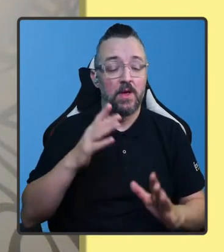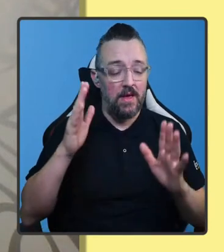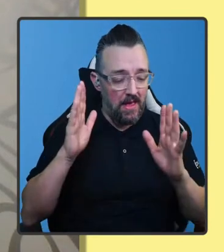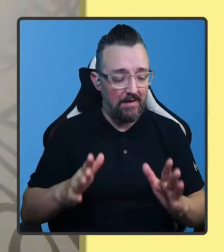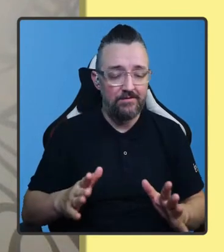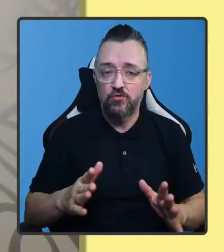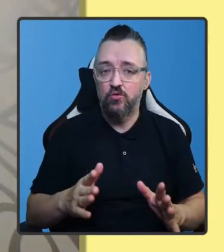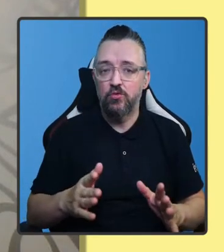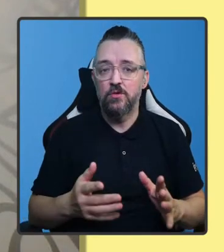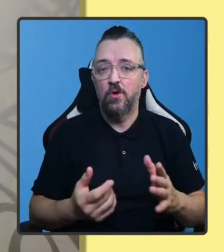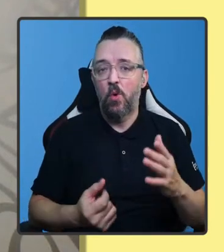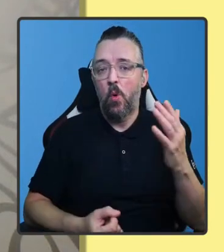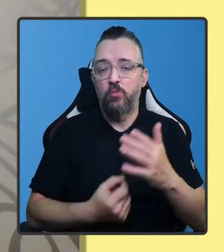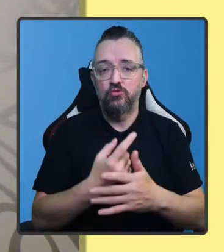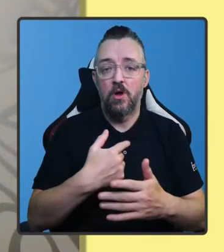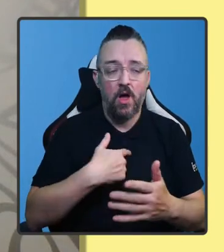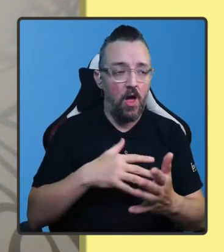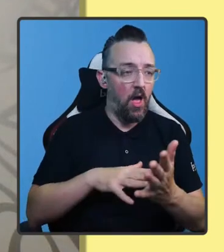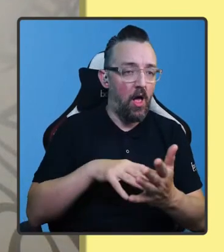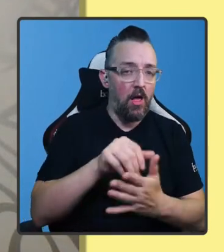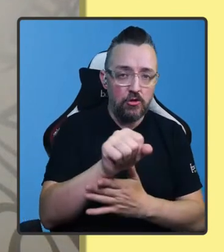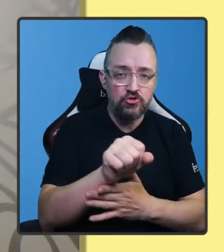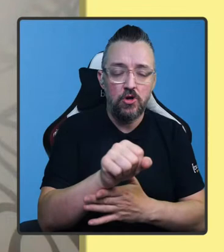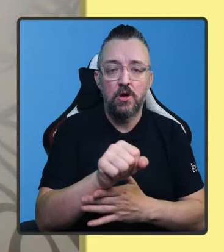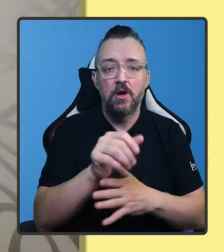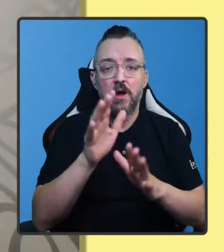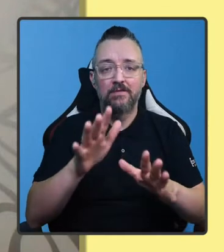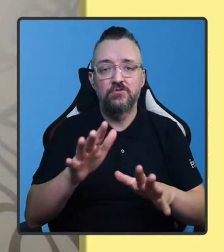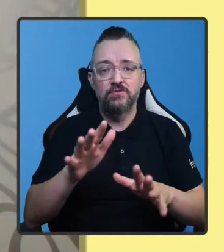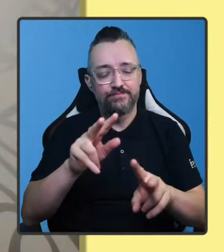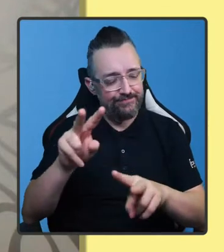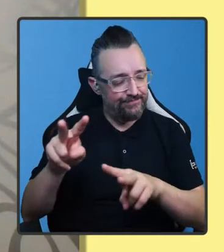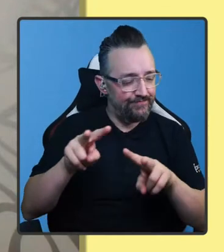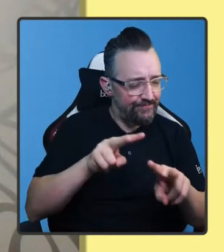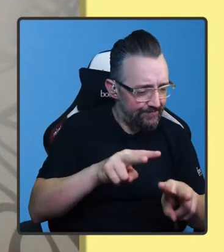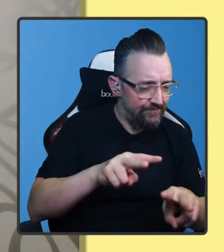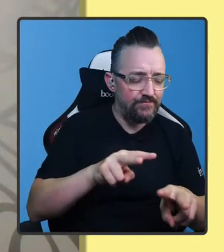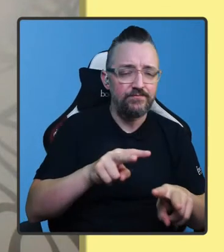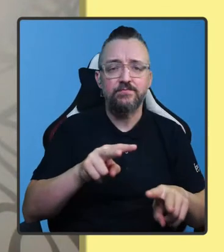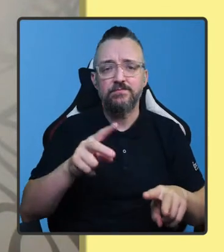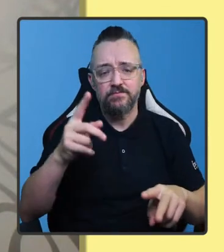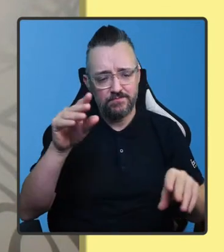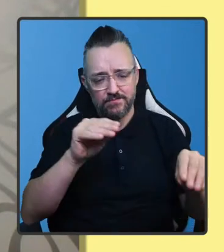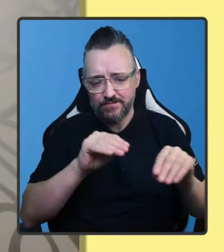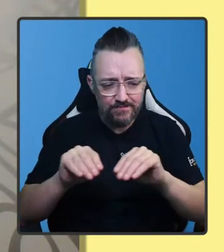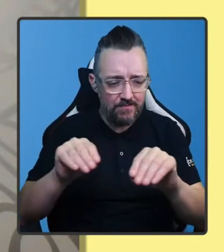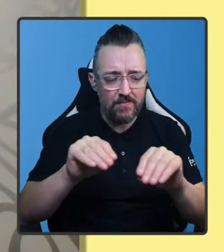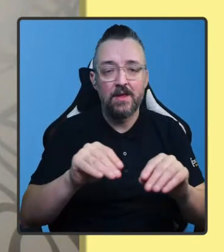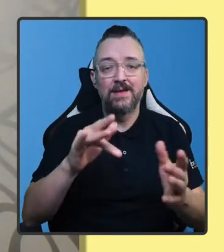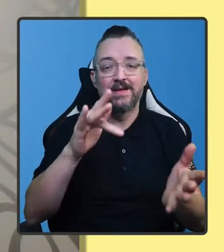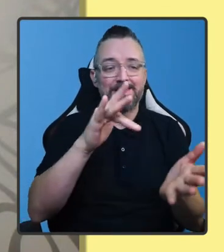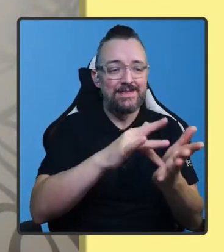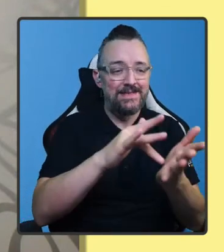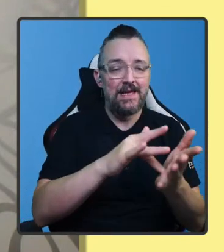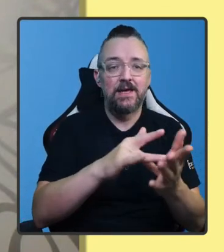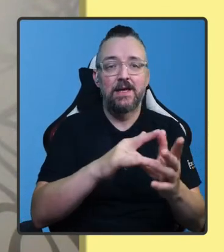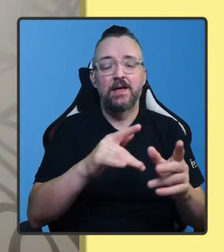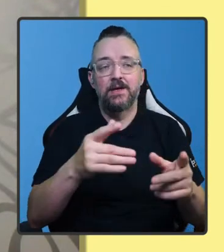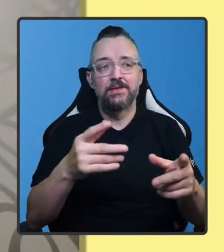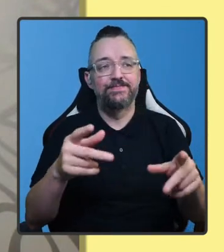Our incredible cultural offering must be brought to bear in diplomacy. Our city and town links from twinning must be